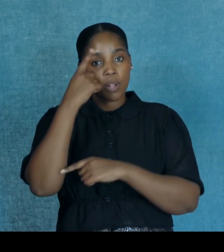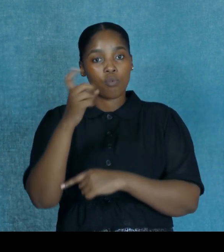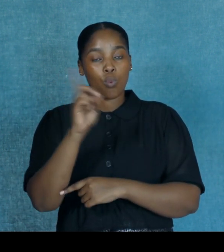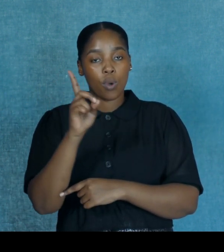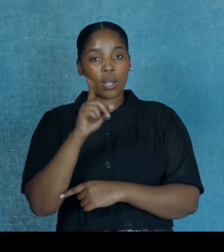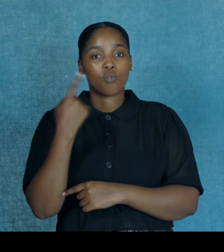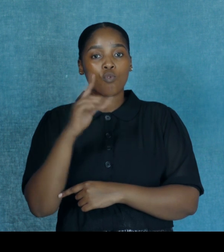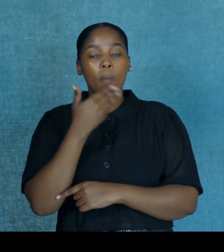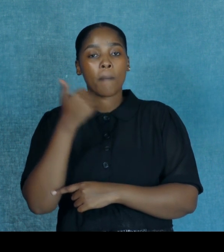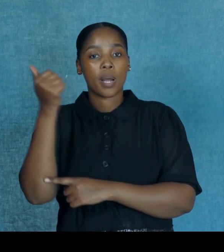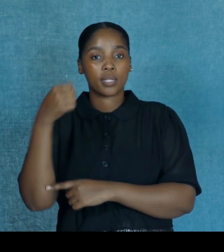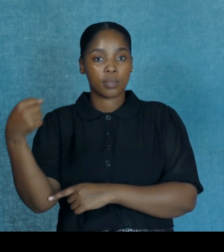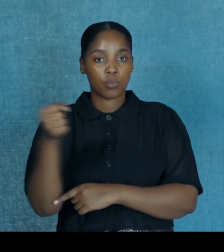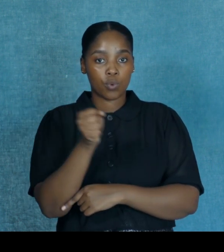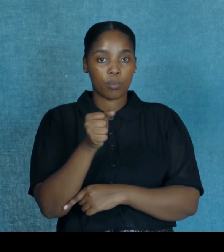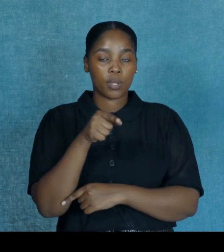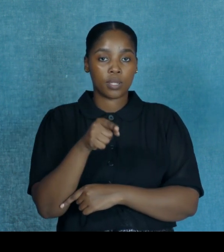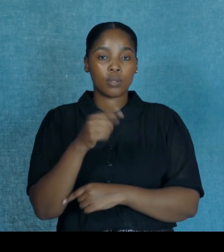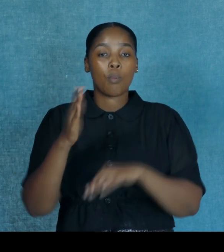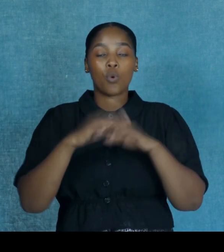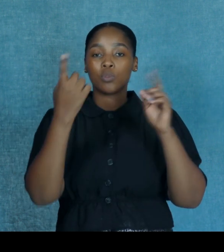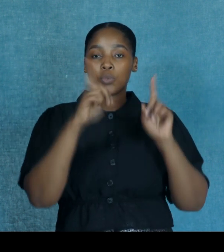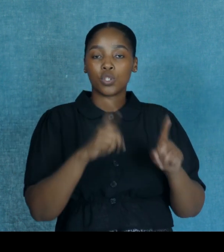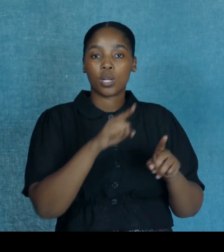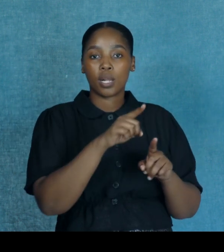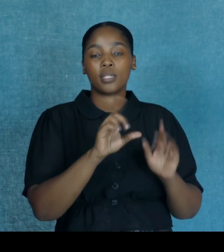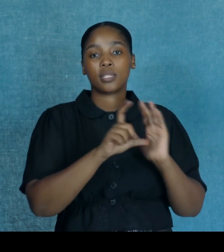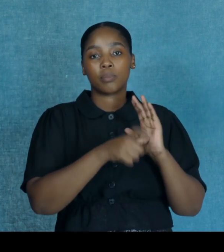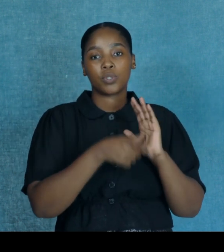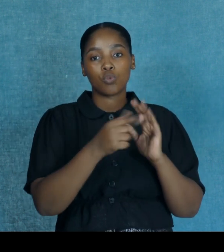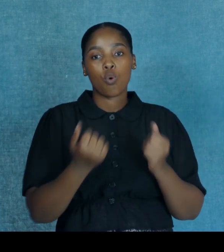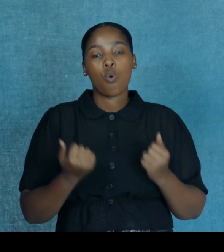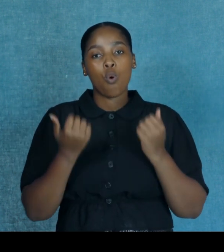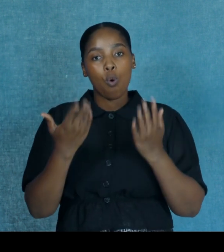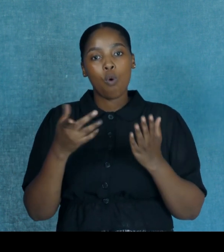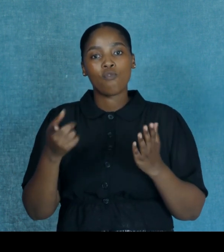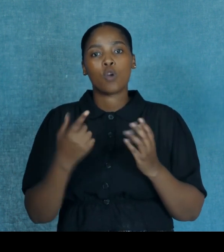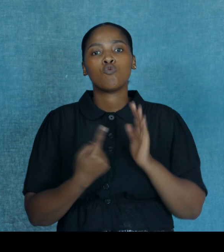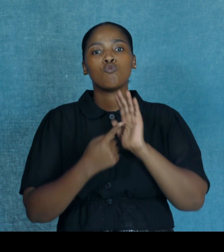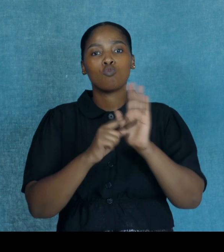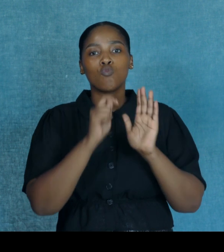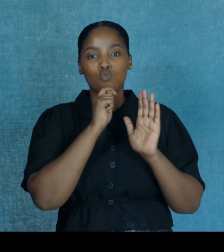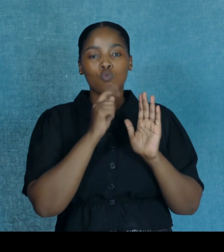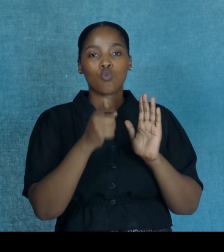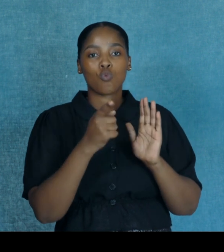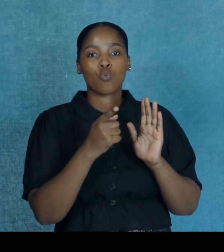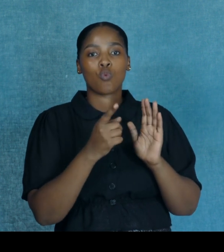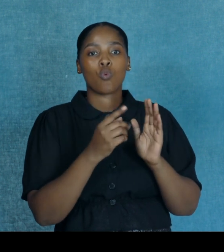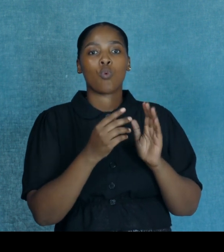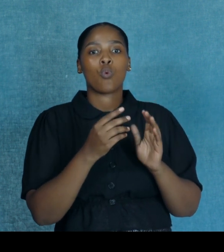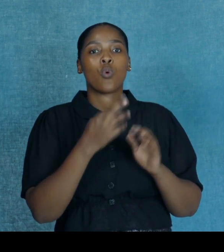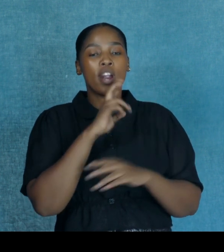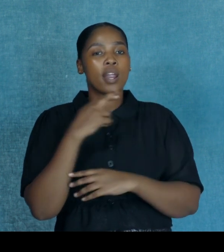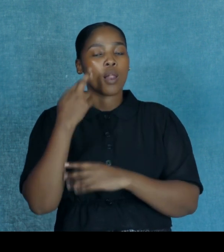employment, especially amongst youth with disabilities, is to offer practical, real-world skills training with the goal of